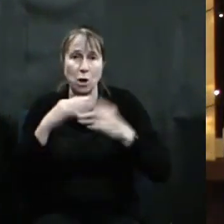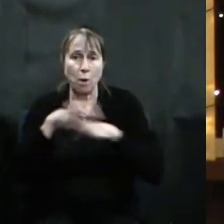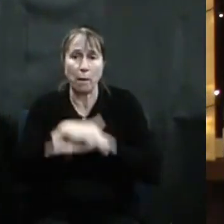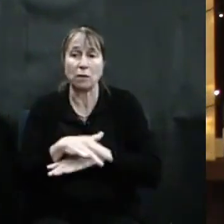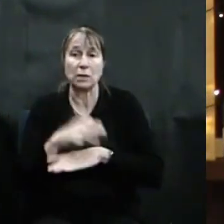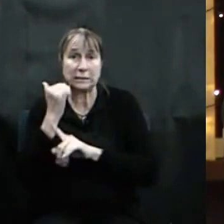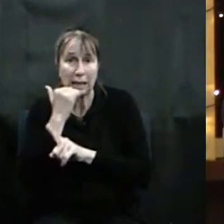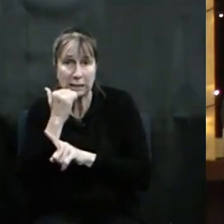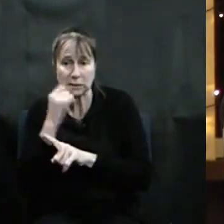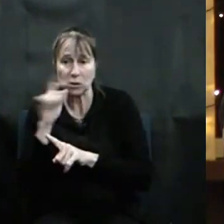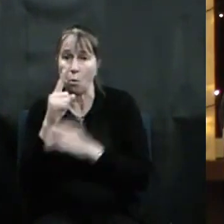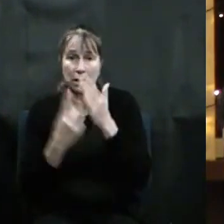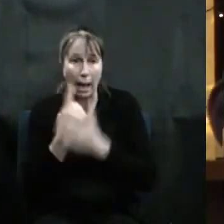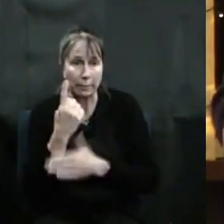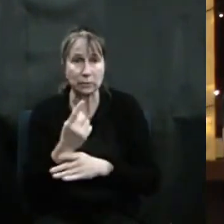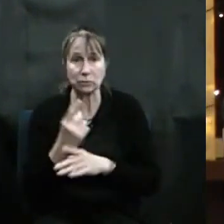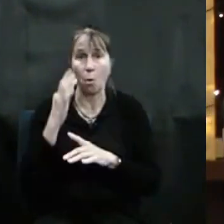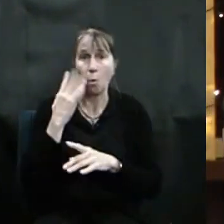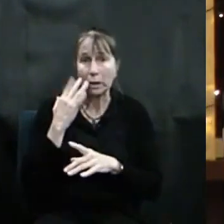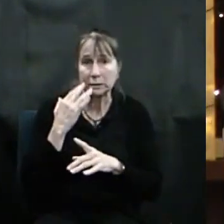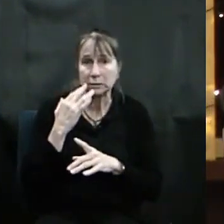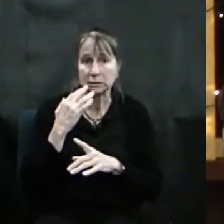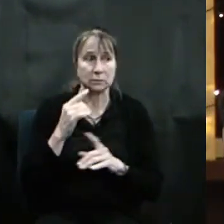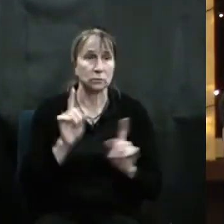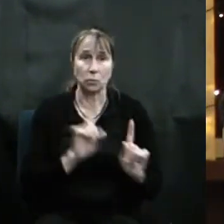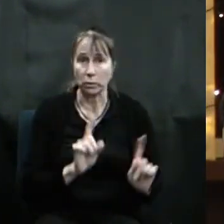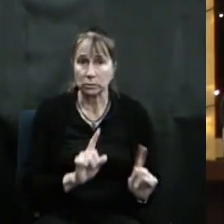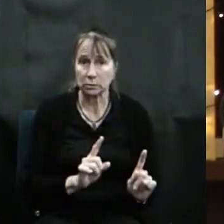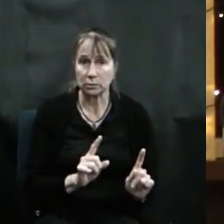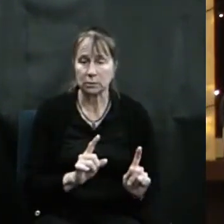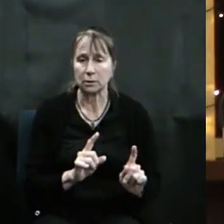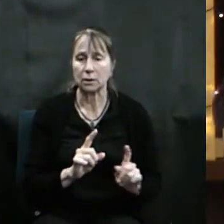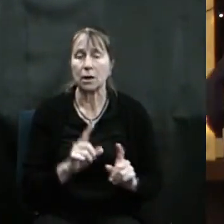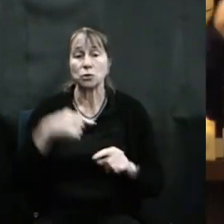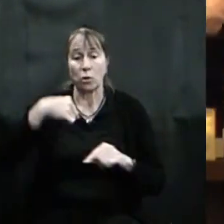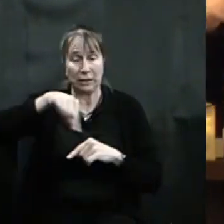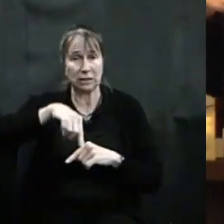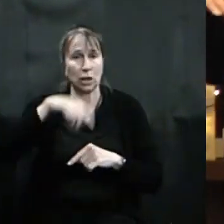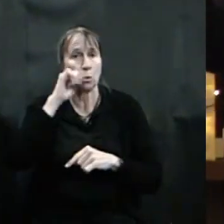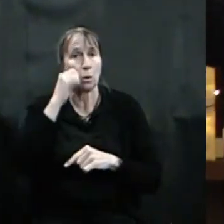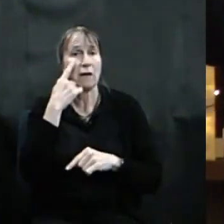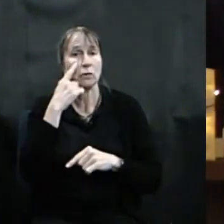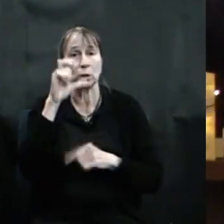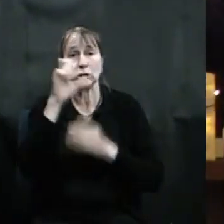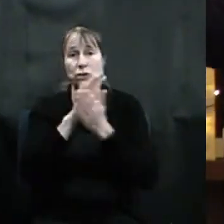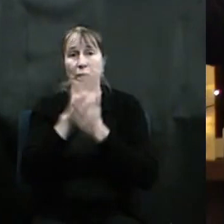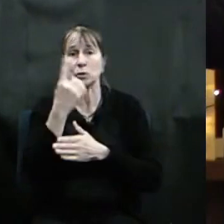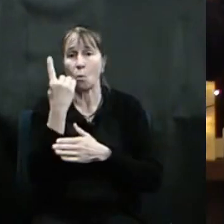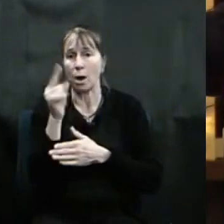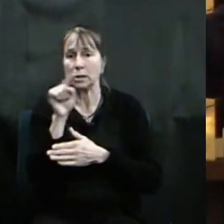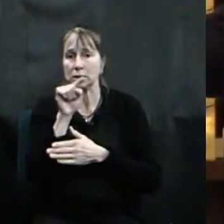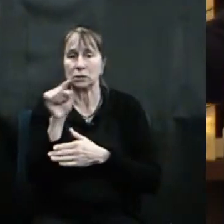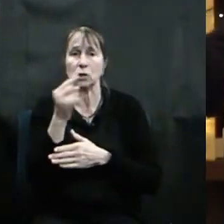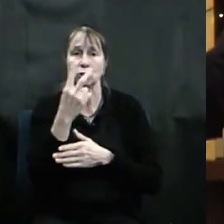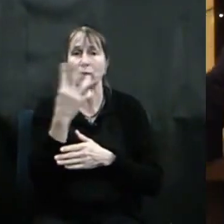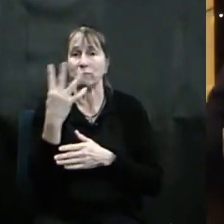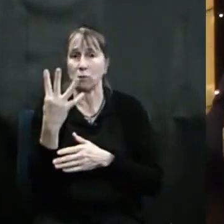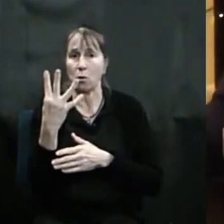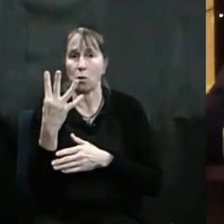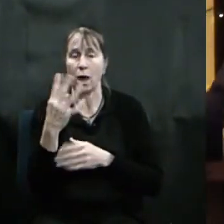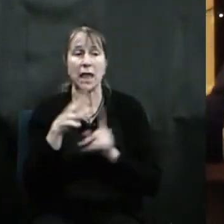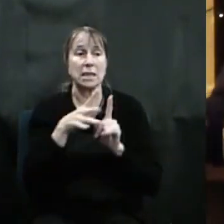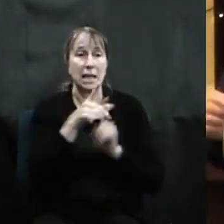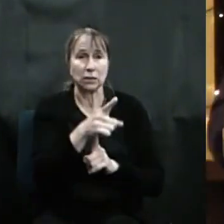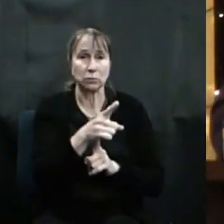events. What we're going to do this week is chapters 1 to 24, next week, 25 to 32, and